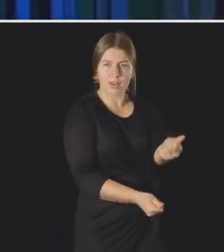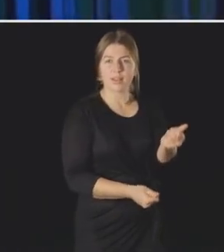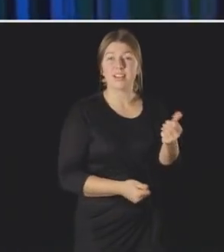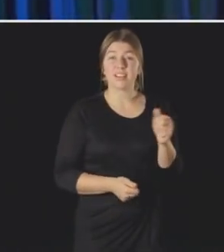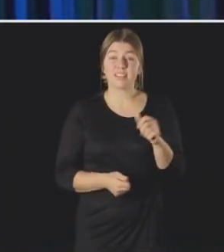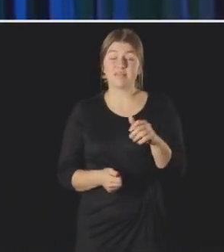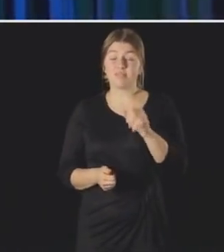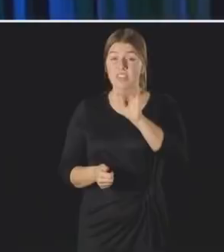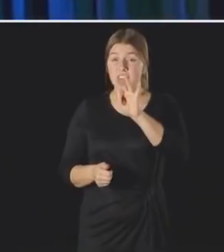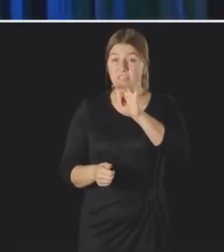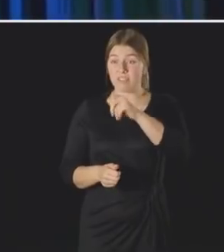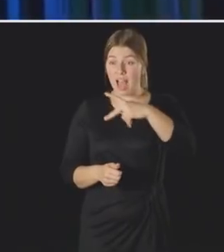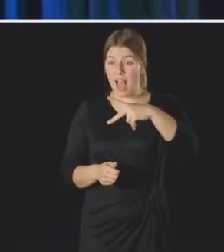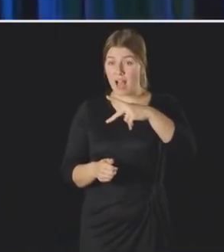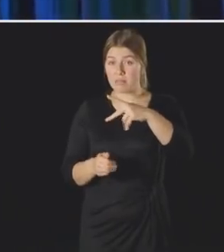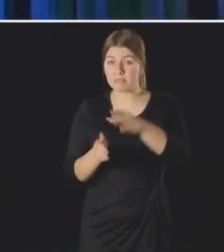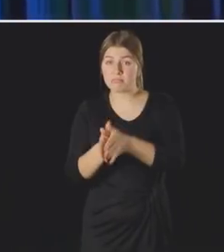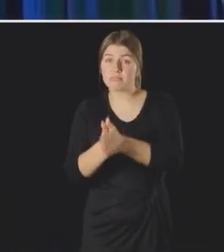update immediately.